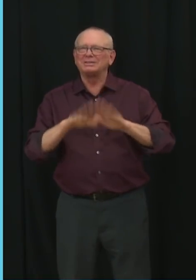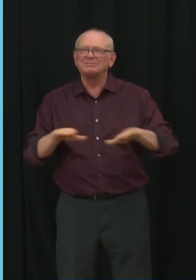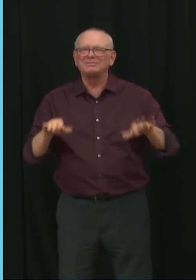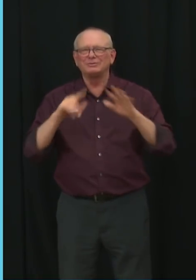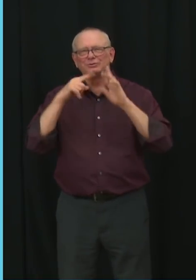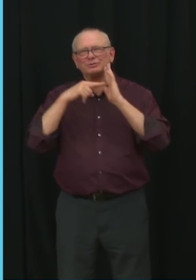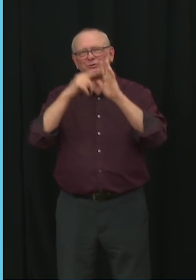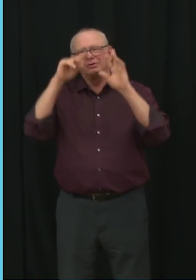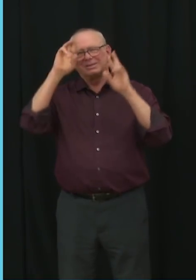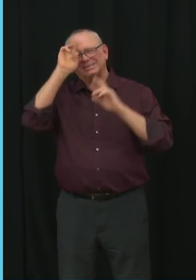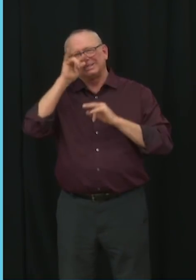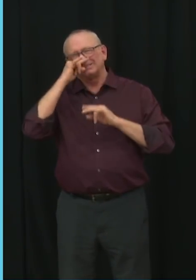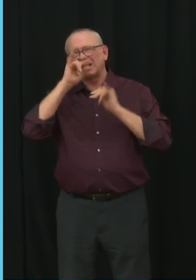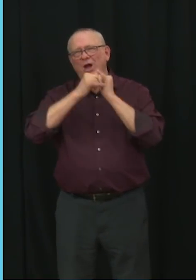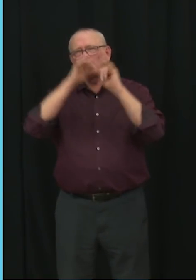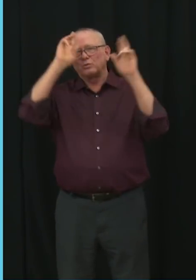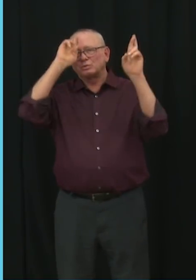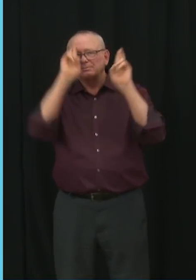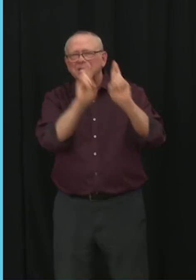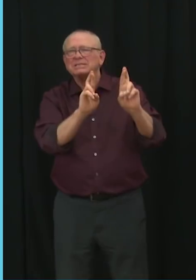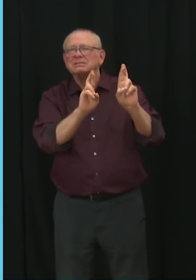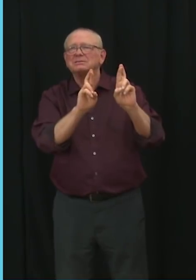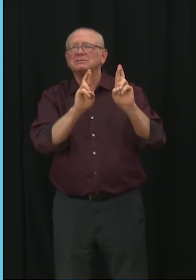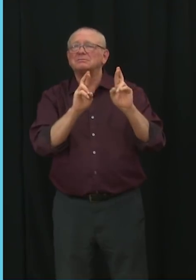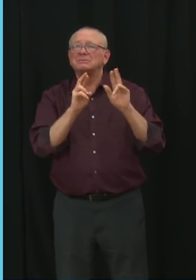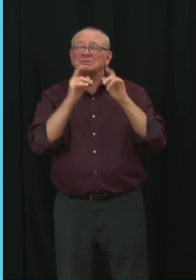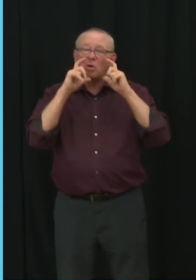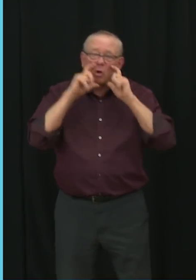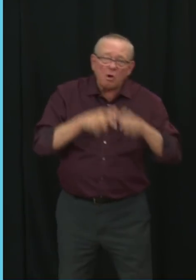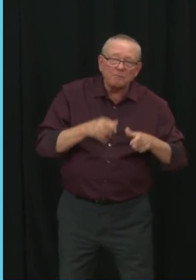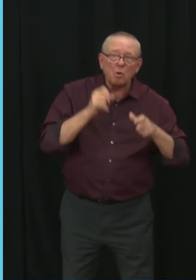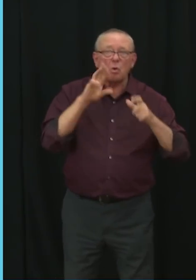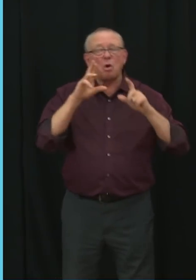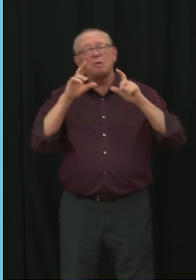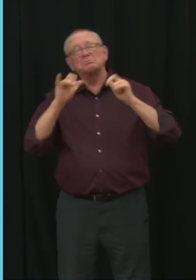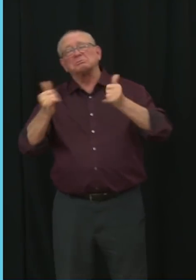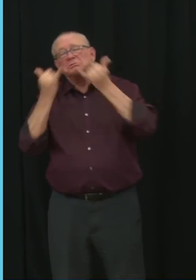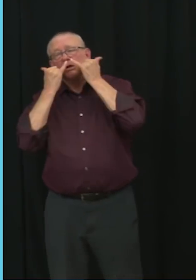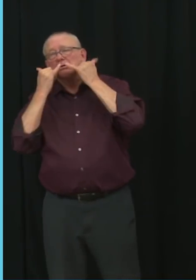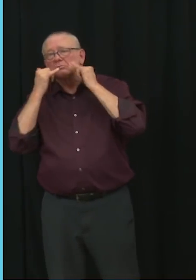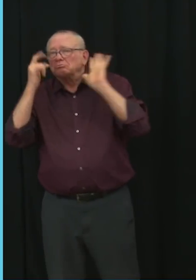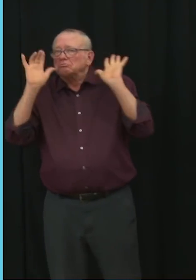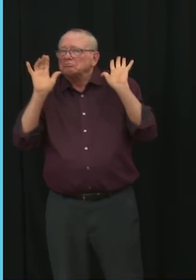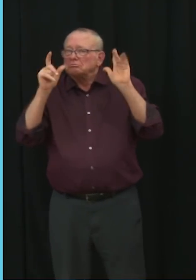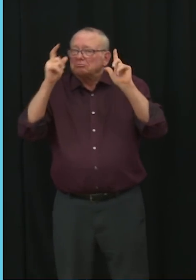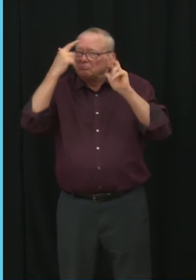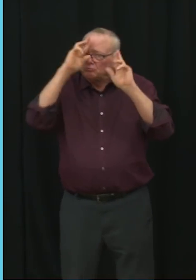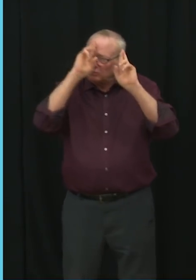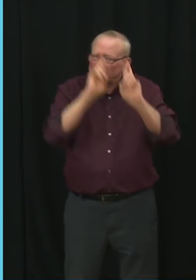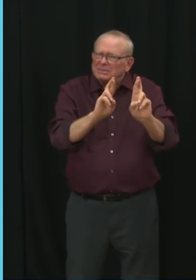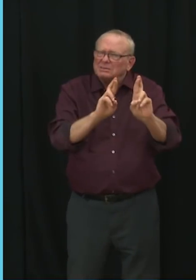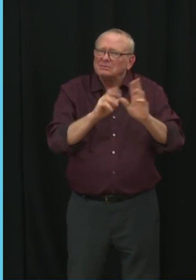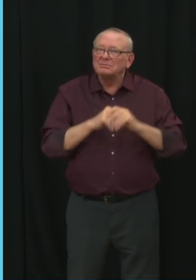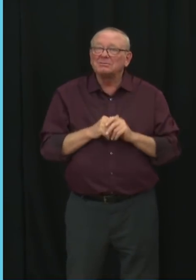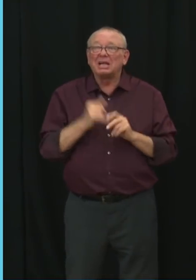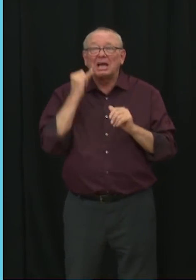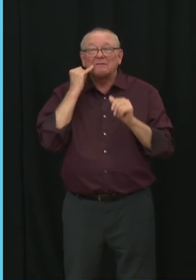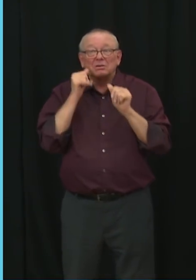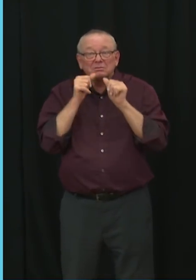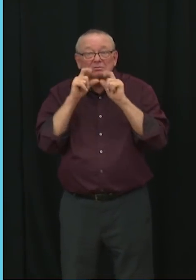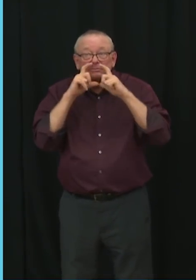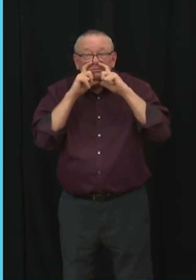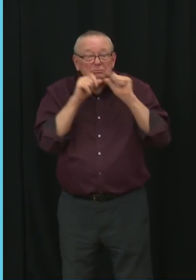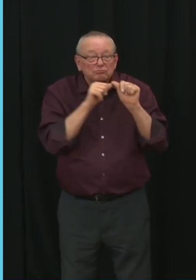remains a very prudent public health measure, and those who are wearing masks need to be supported. Those who are no longer